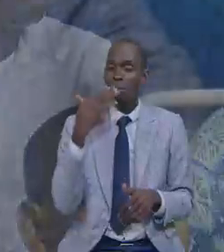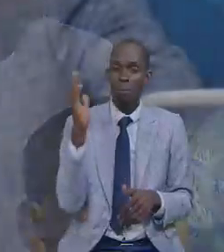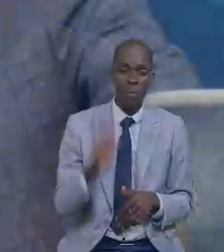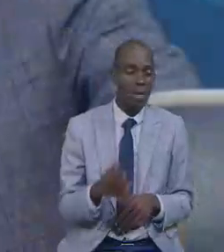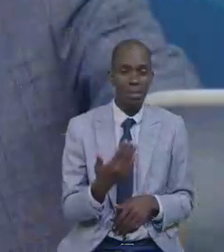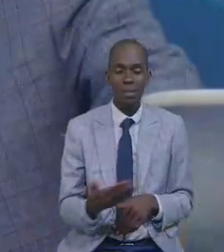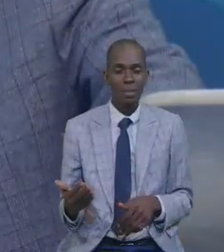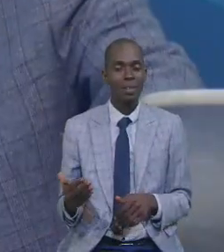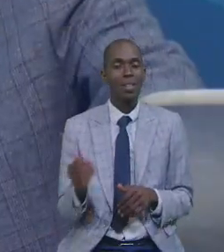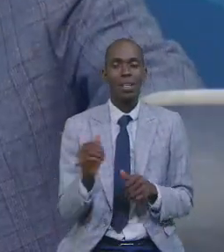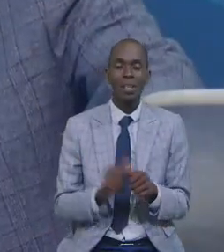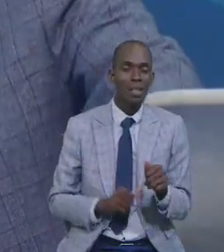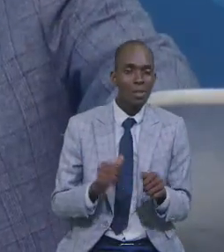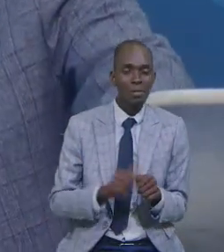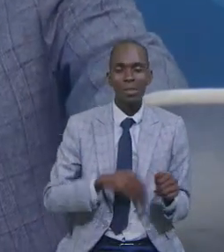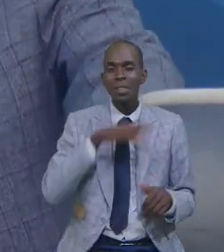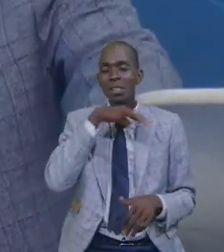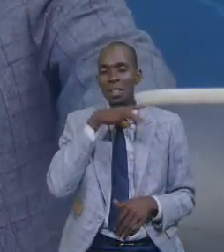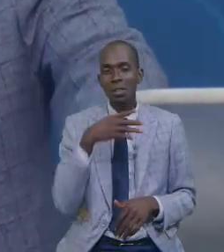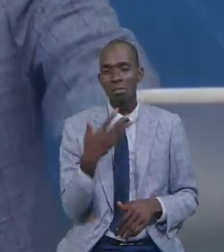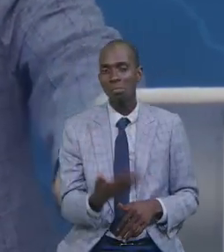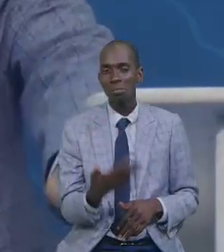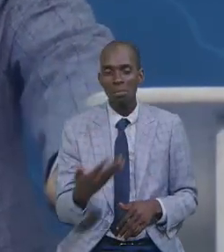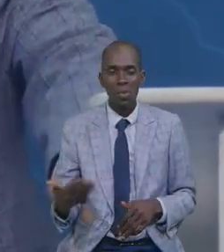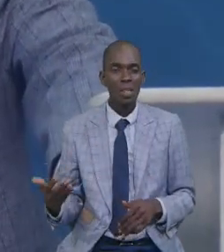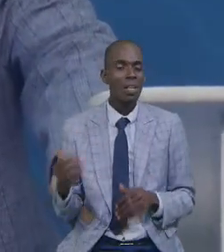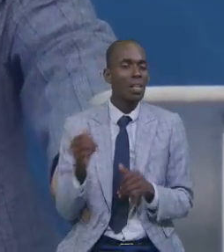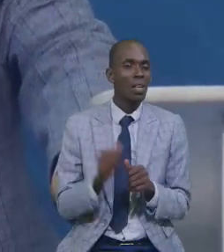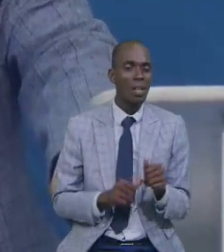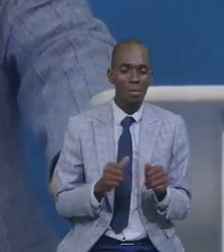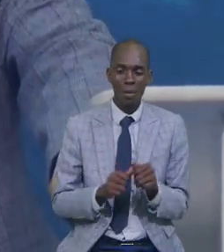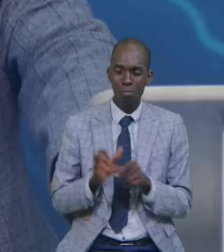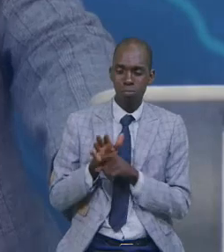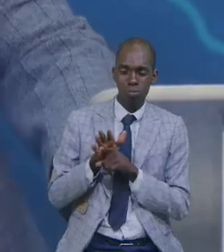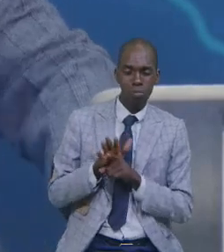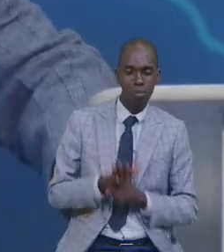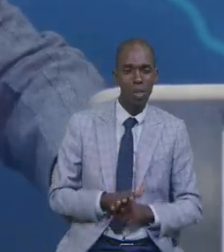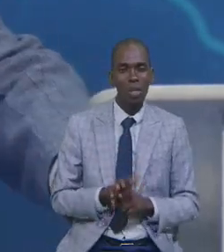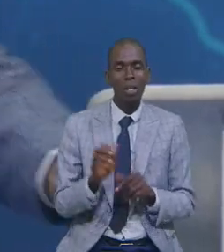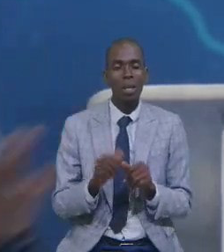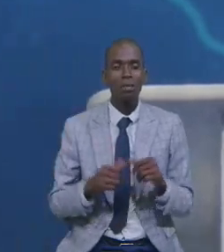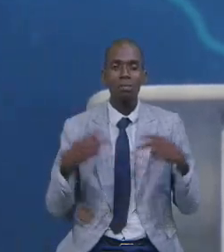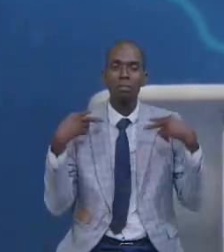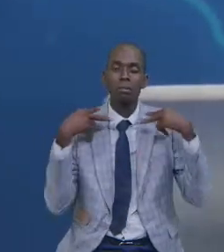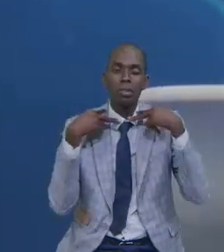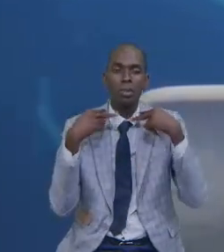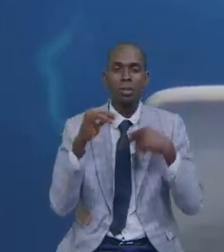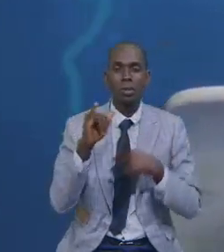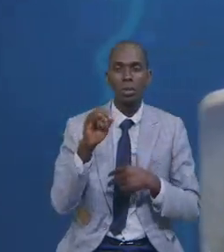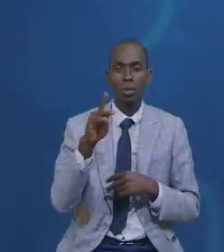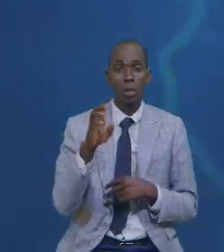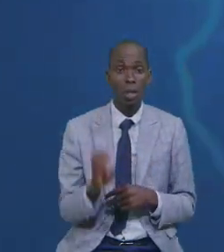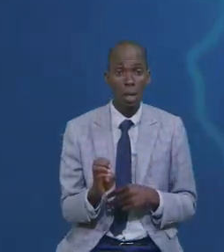evil thing, every dirty thing, every oppression, every yoke, one touch from